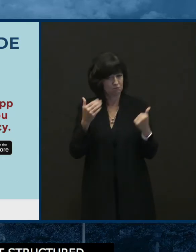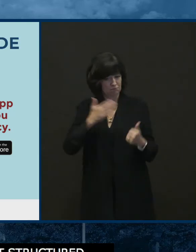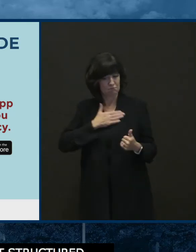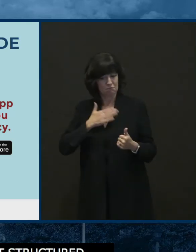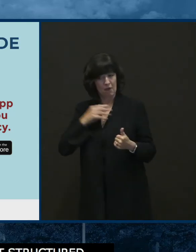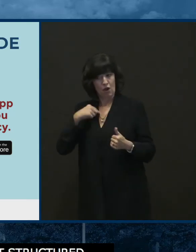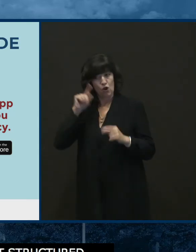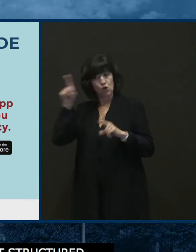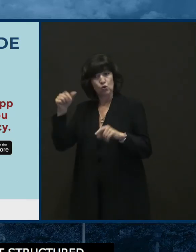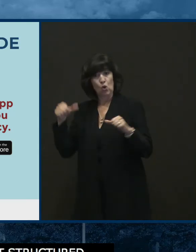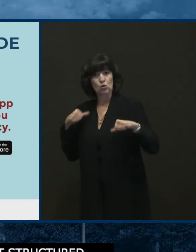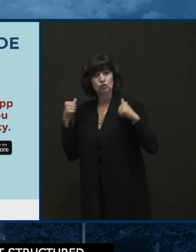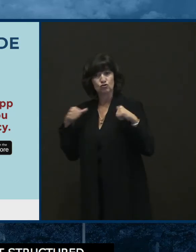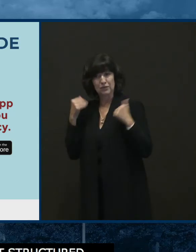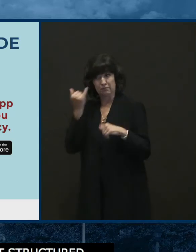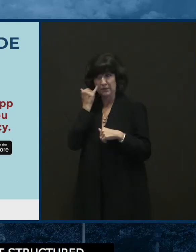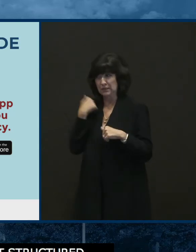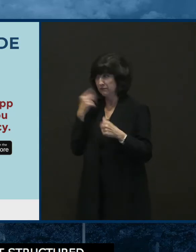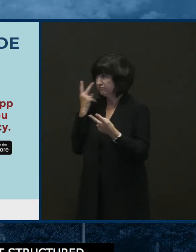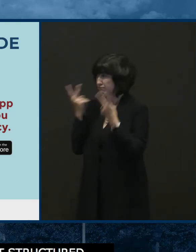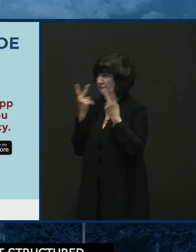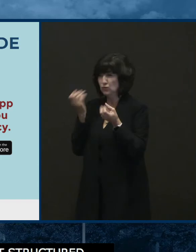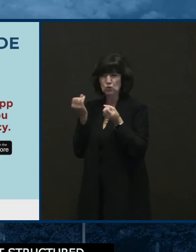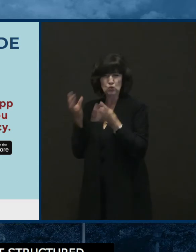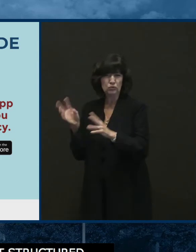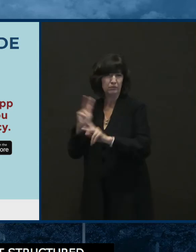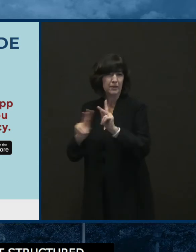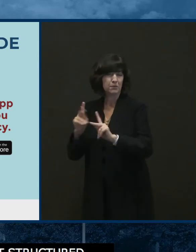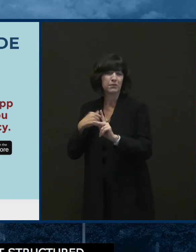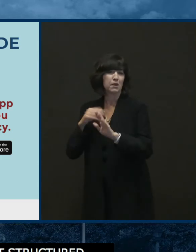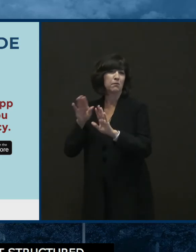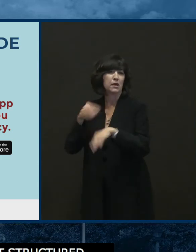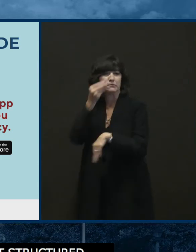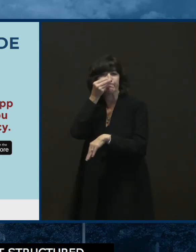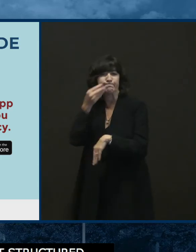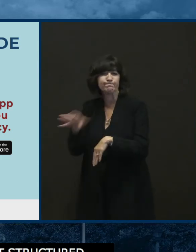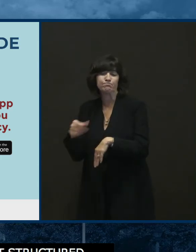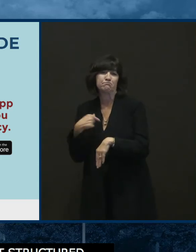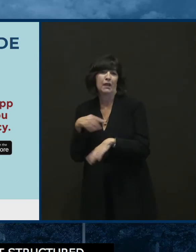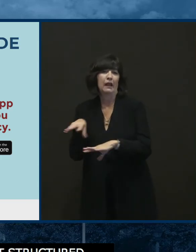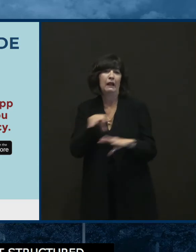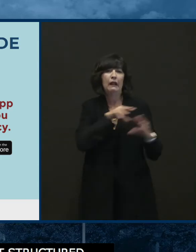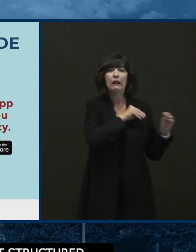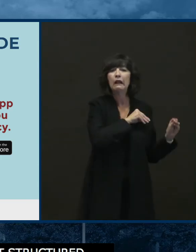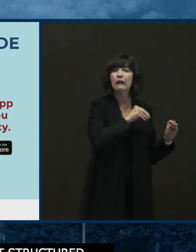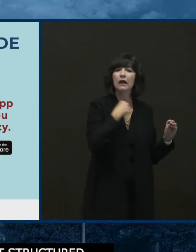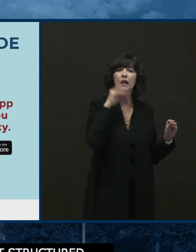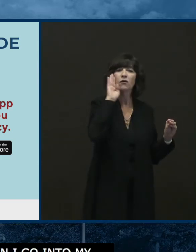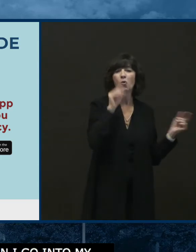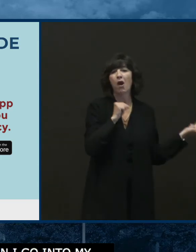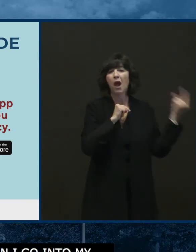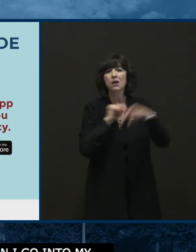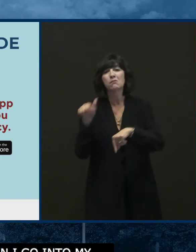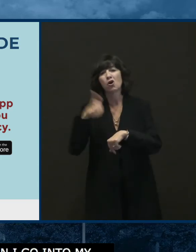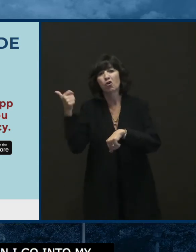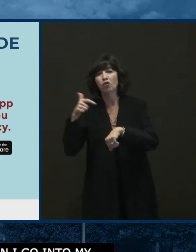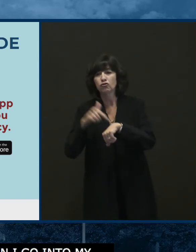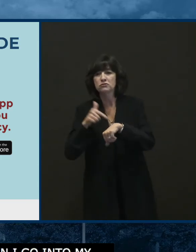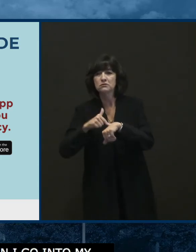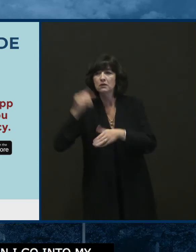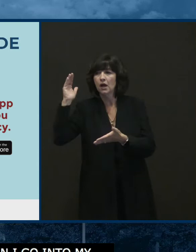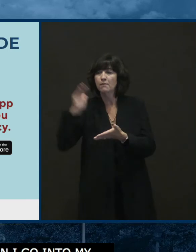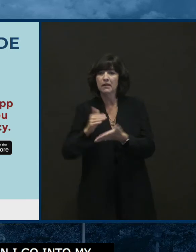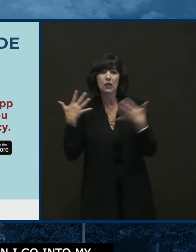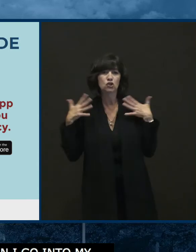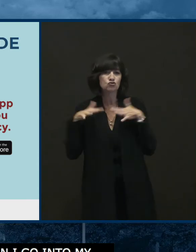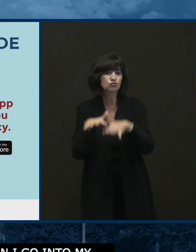many people there, I just kind of turn around and go out and not subject myself to that potential risk. So we're